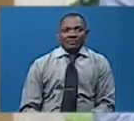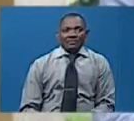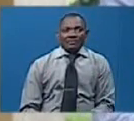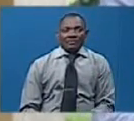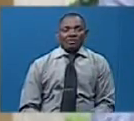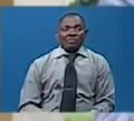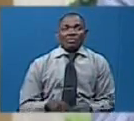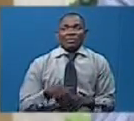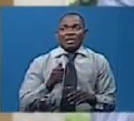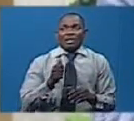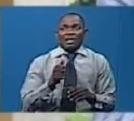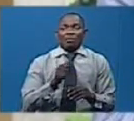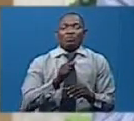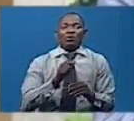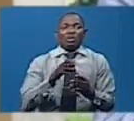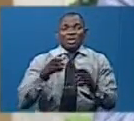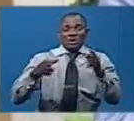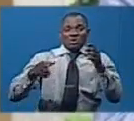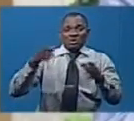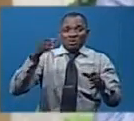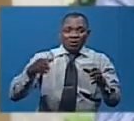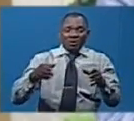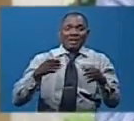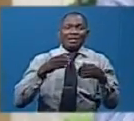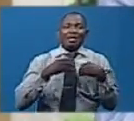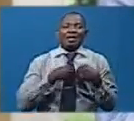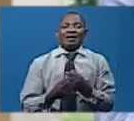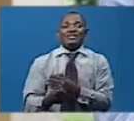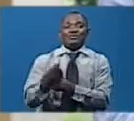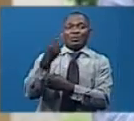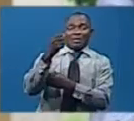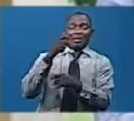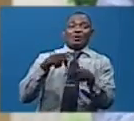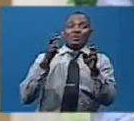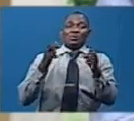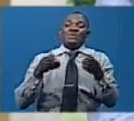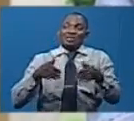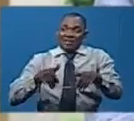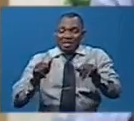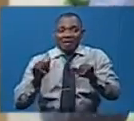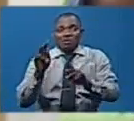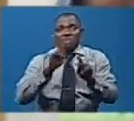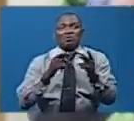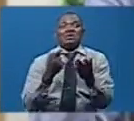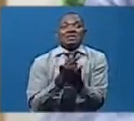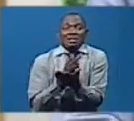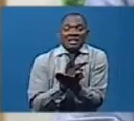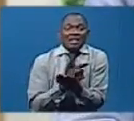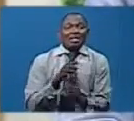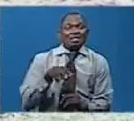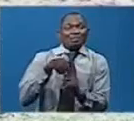Unadulterated order has been maintained in our courts, but chaos still stands in the mouth of Ghanaians on our